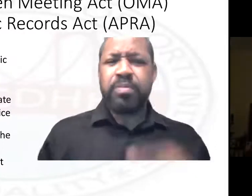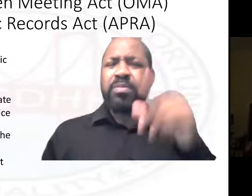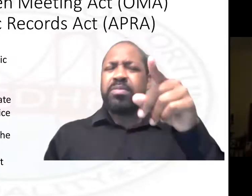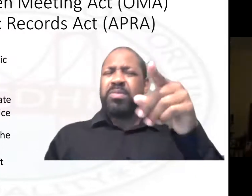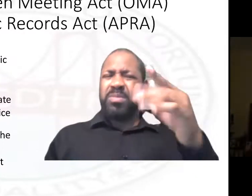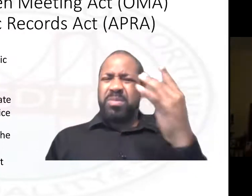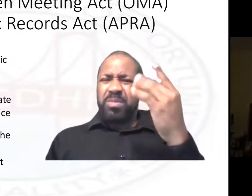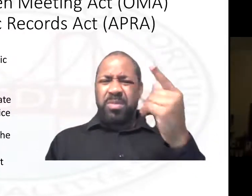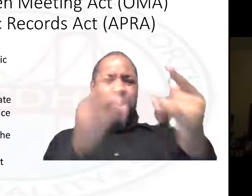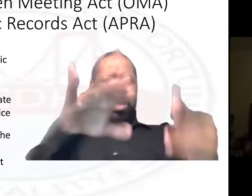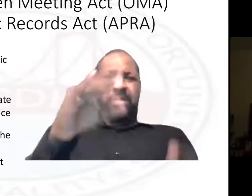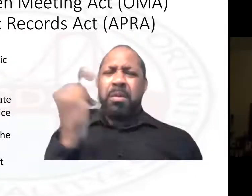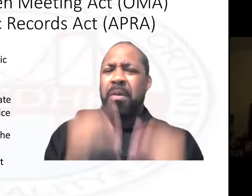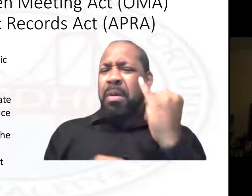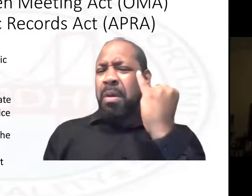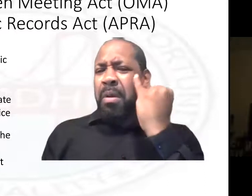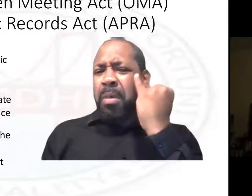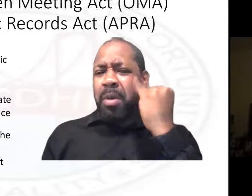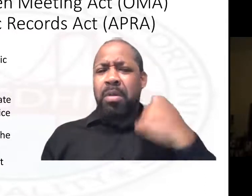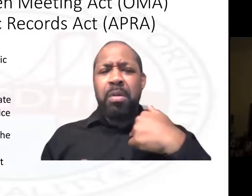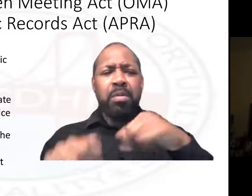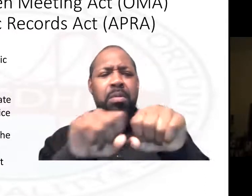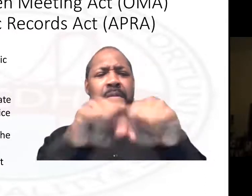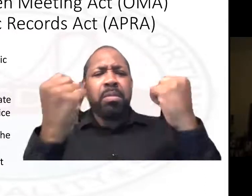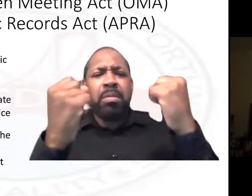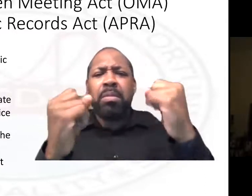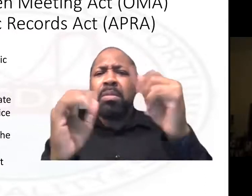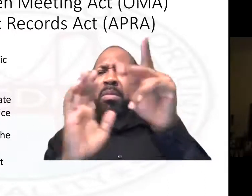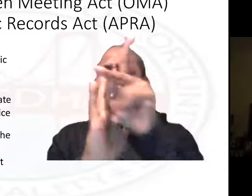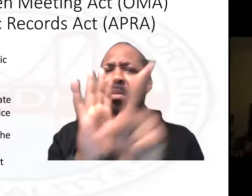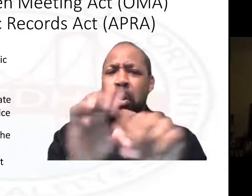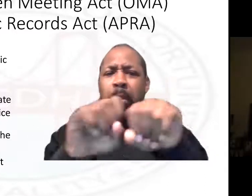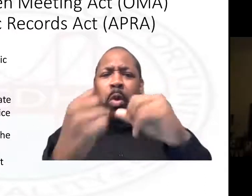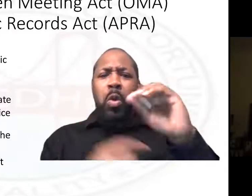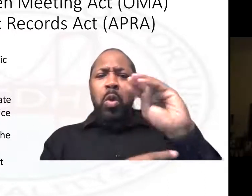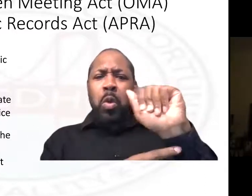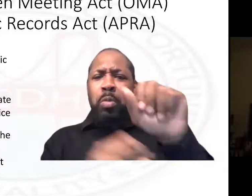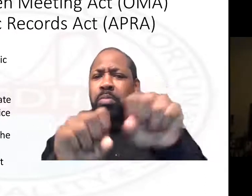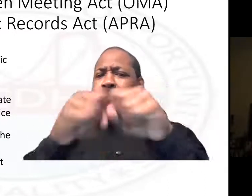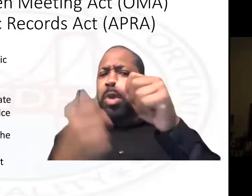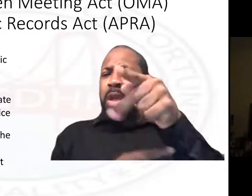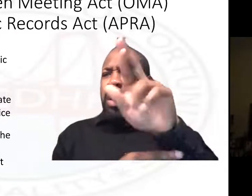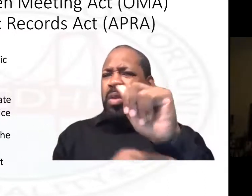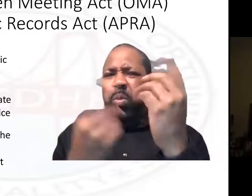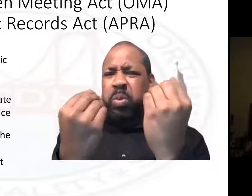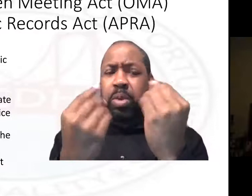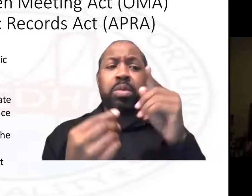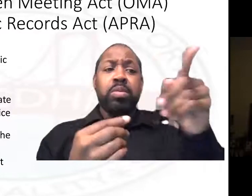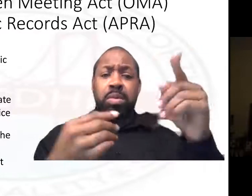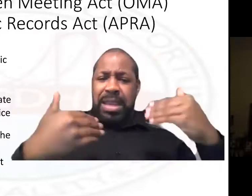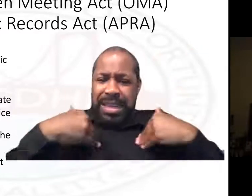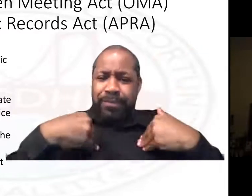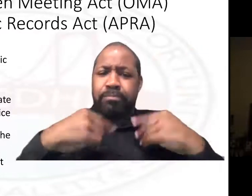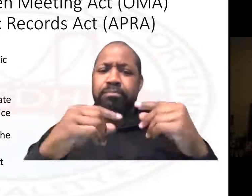different state agencies and the other direction as well. So if we violate the Open